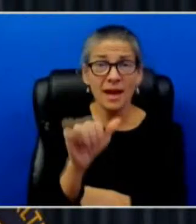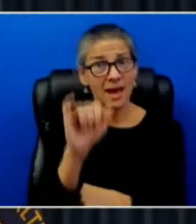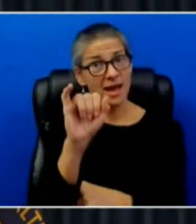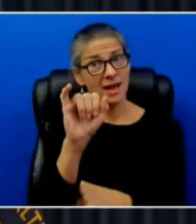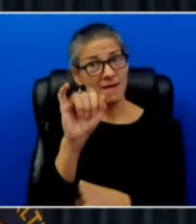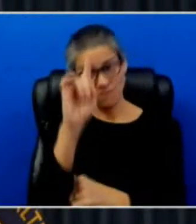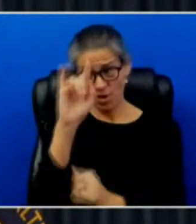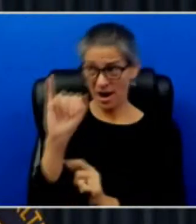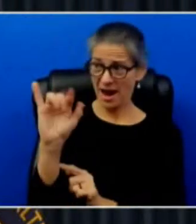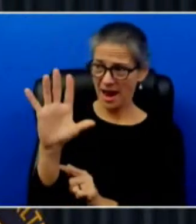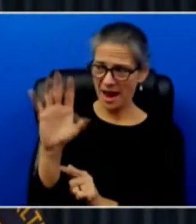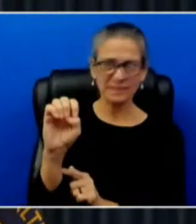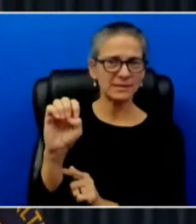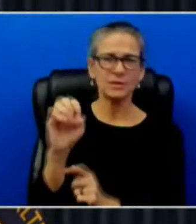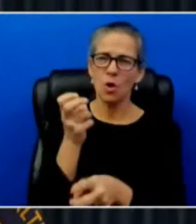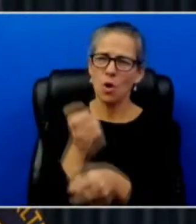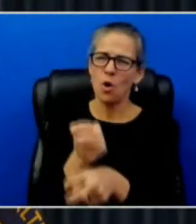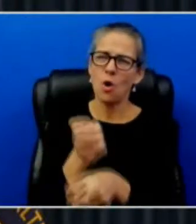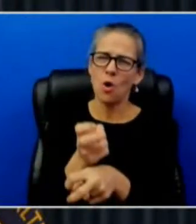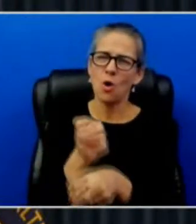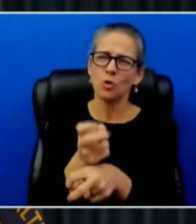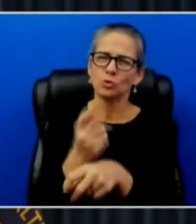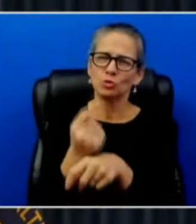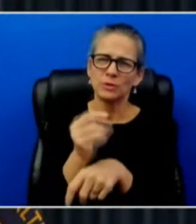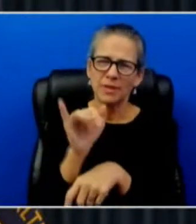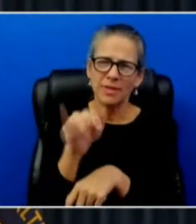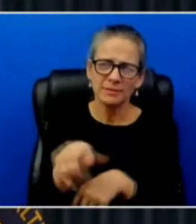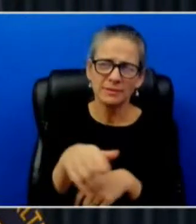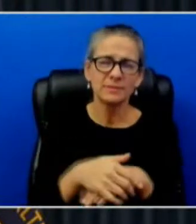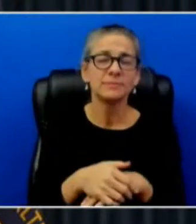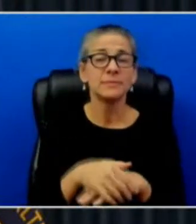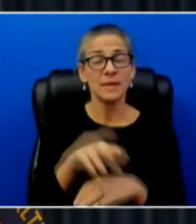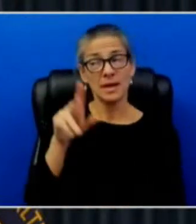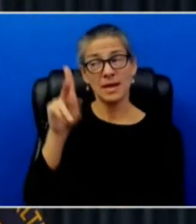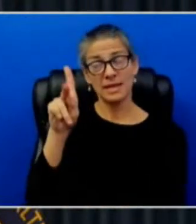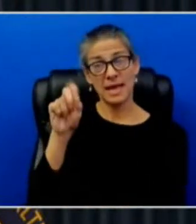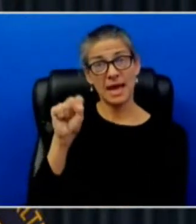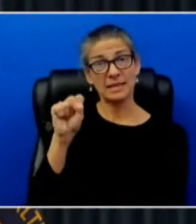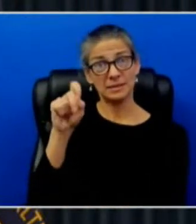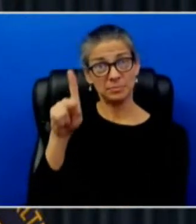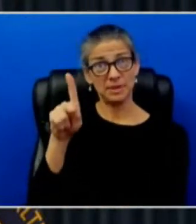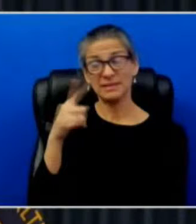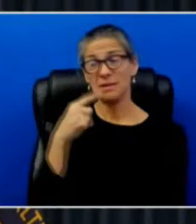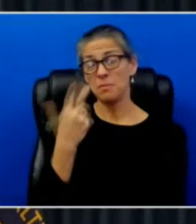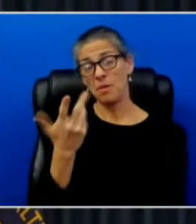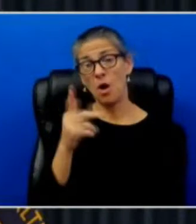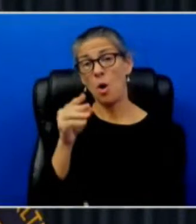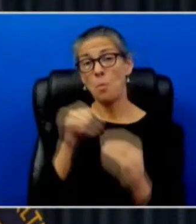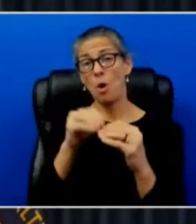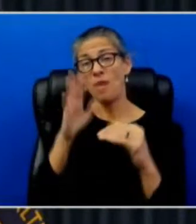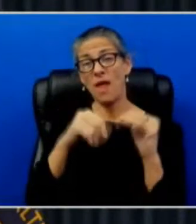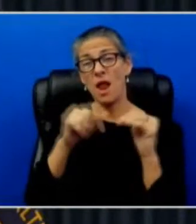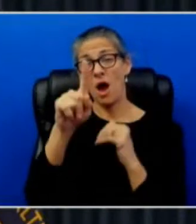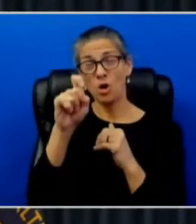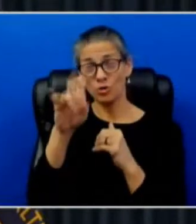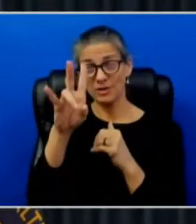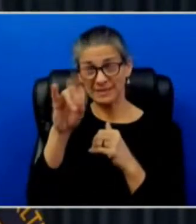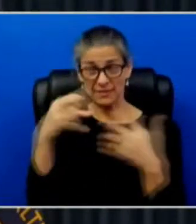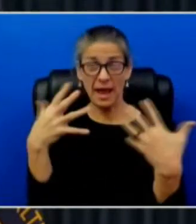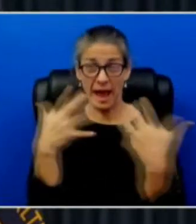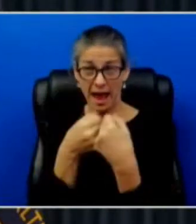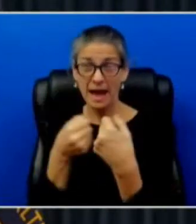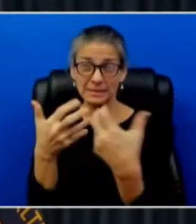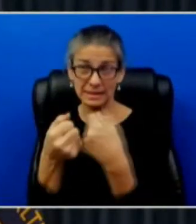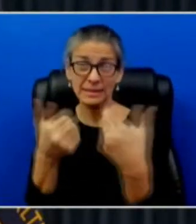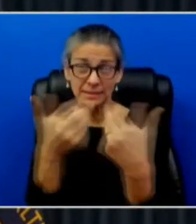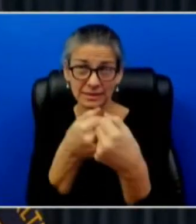To date, KSP dispatchers have reported more than 170 car accidents, 27 accidents with injuries, and